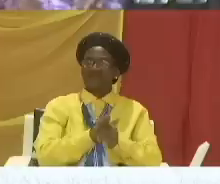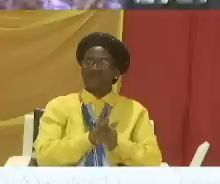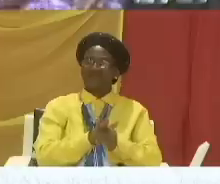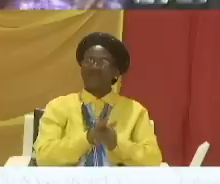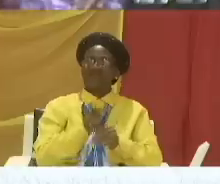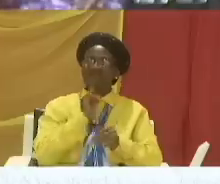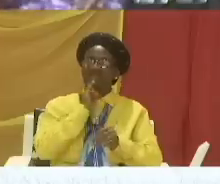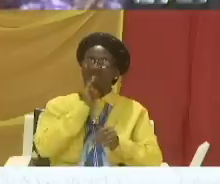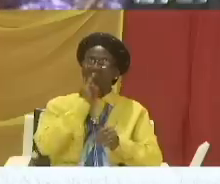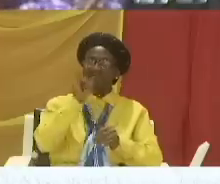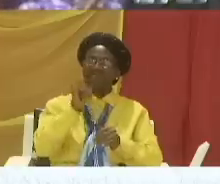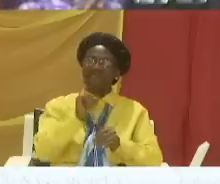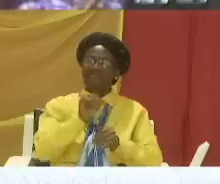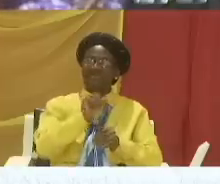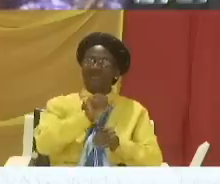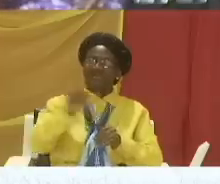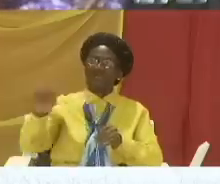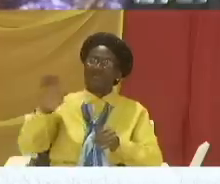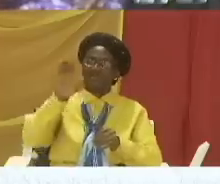A contract